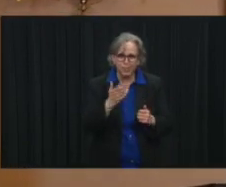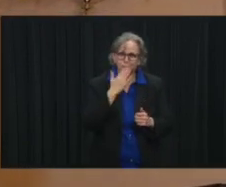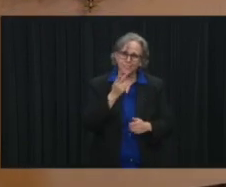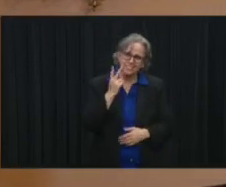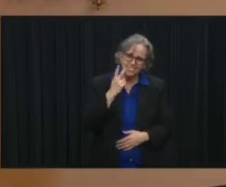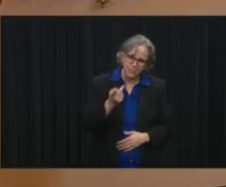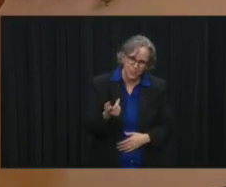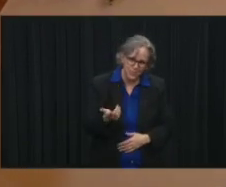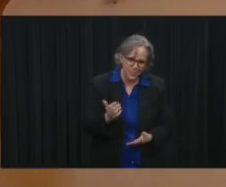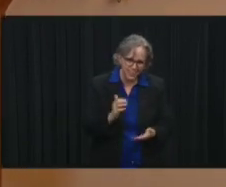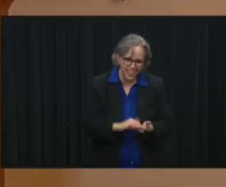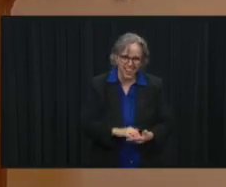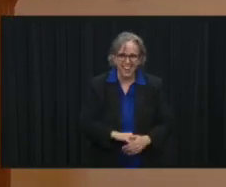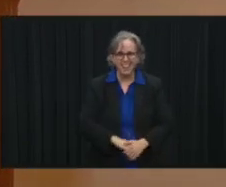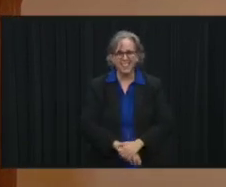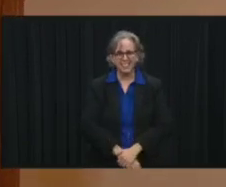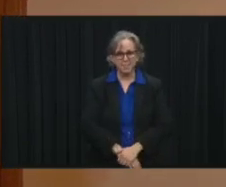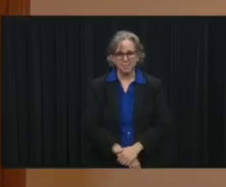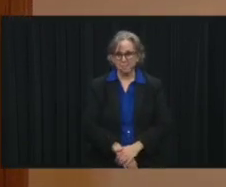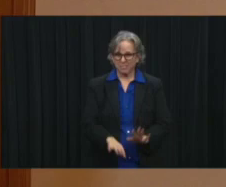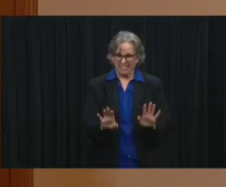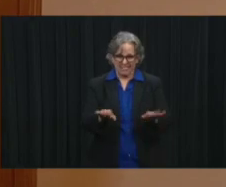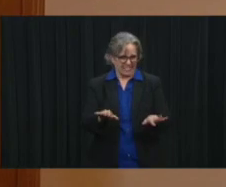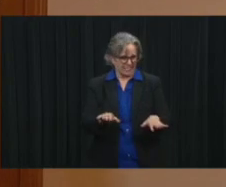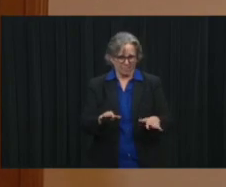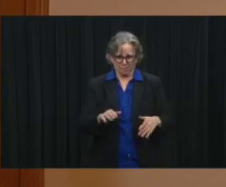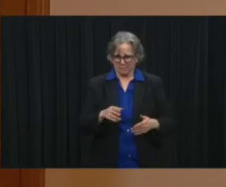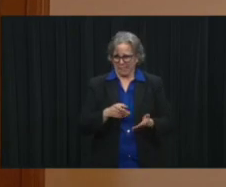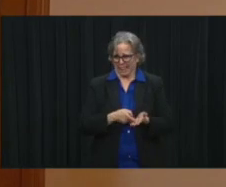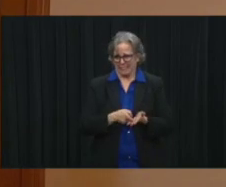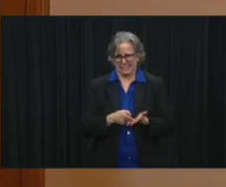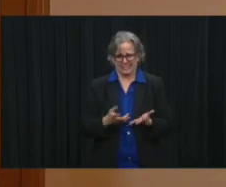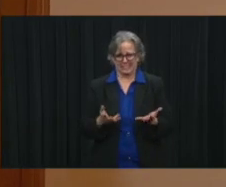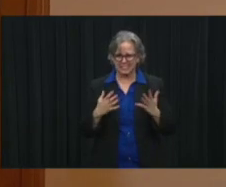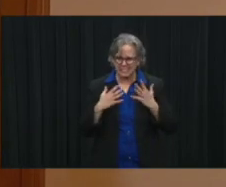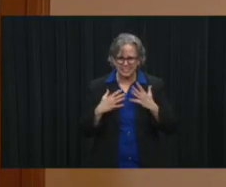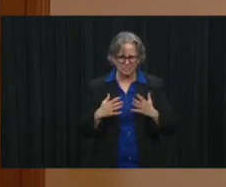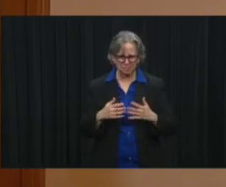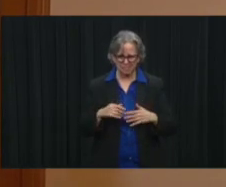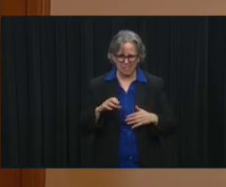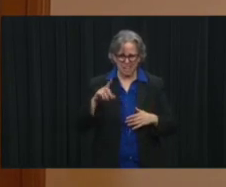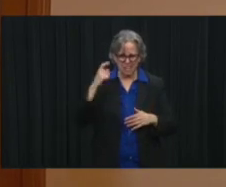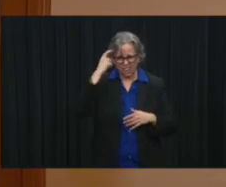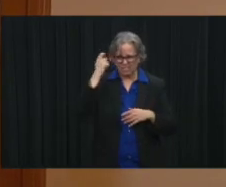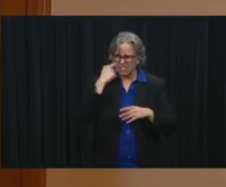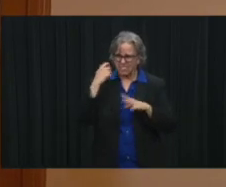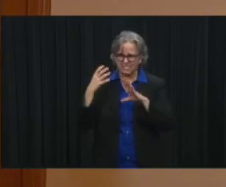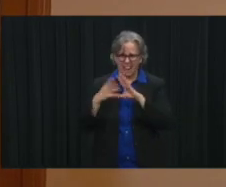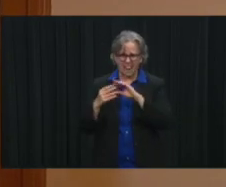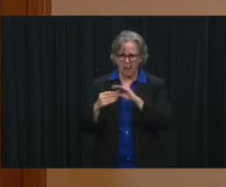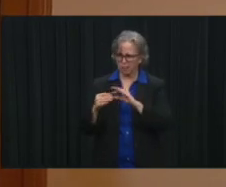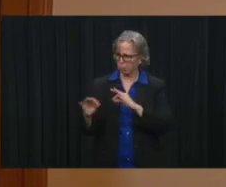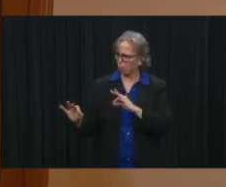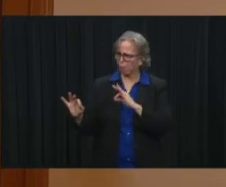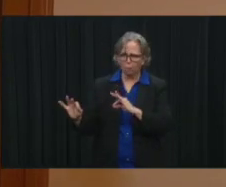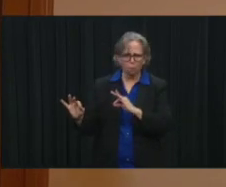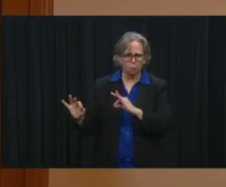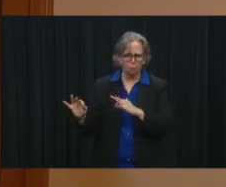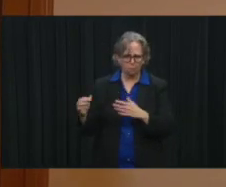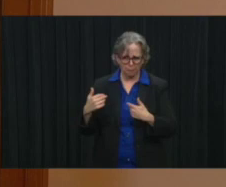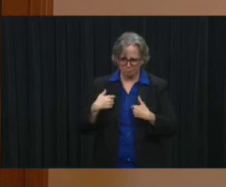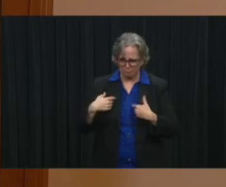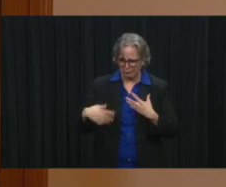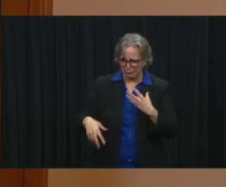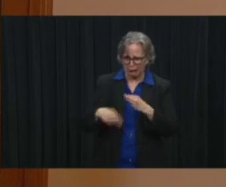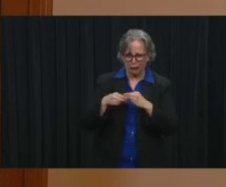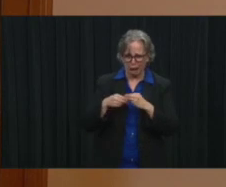today. Honestly, I don't think I could do much better than the governor just described our situation to you, but I will take you through a little bit